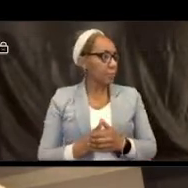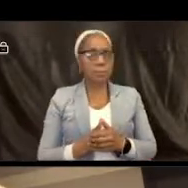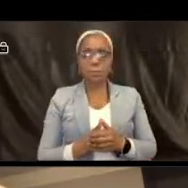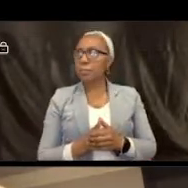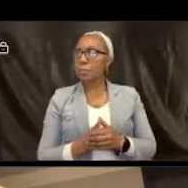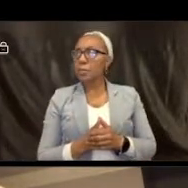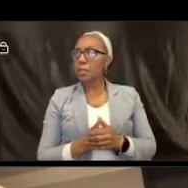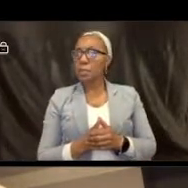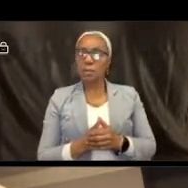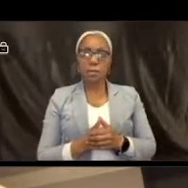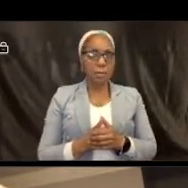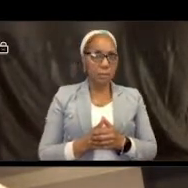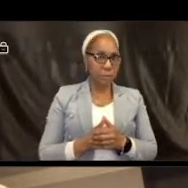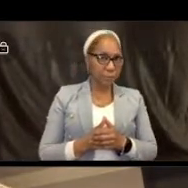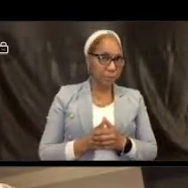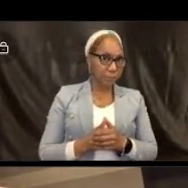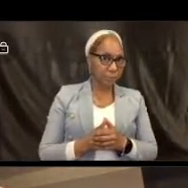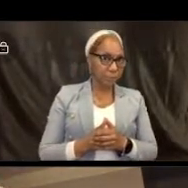Point of information.